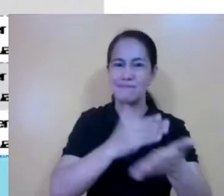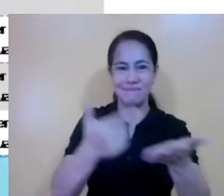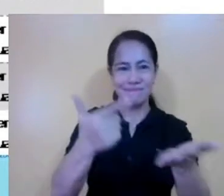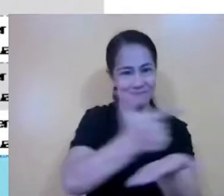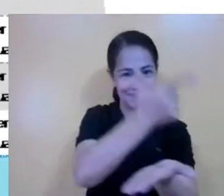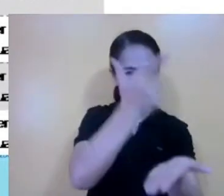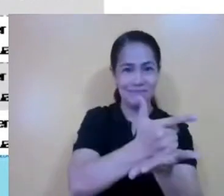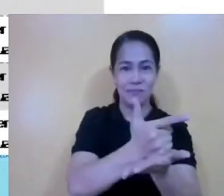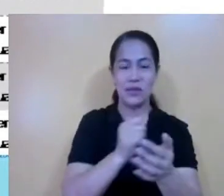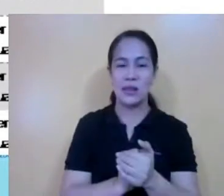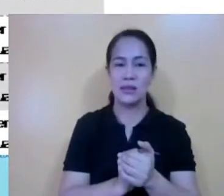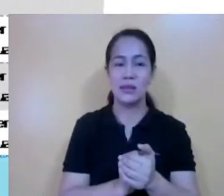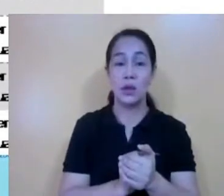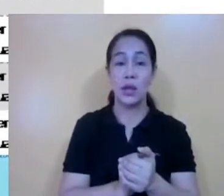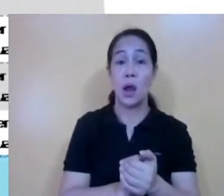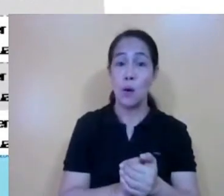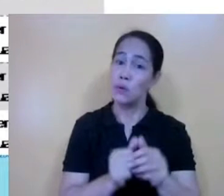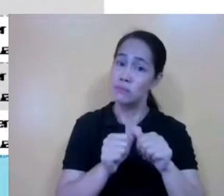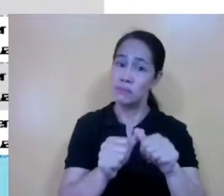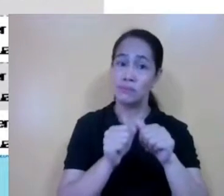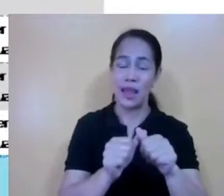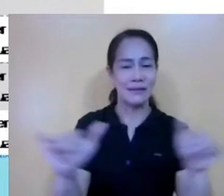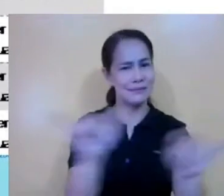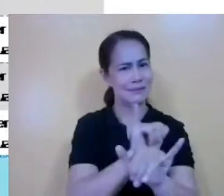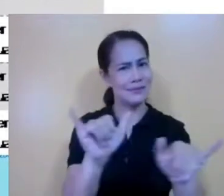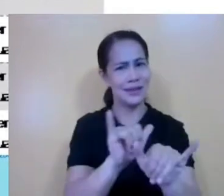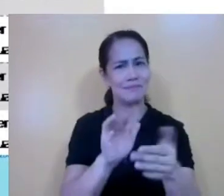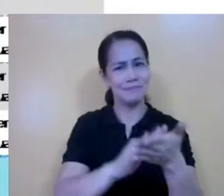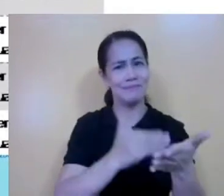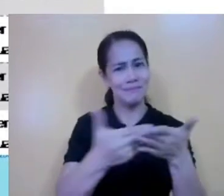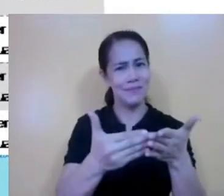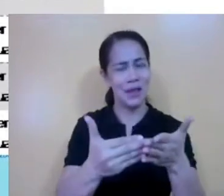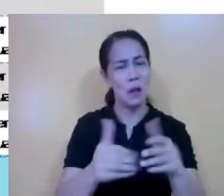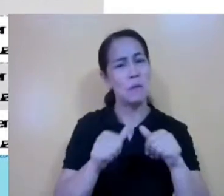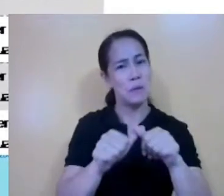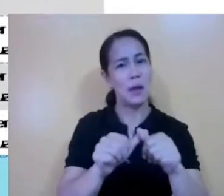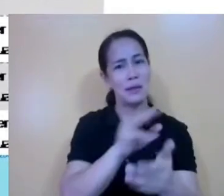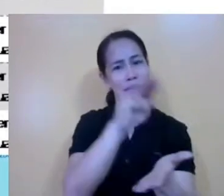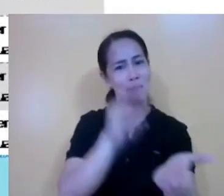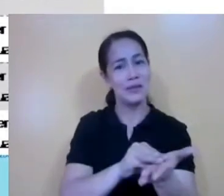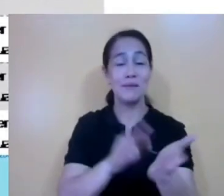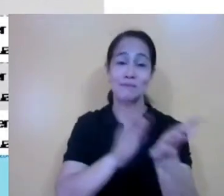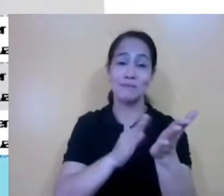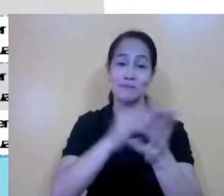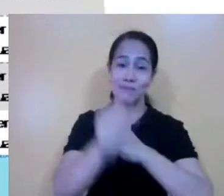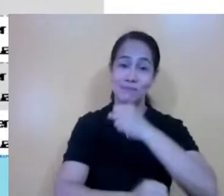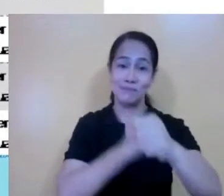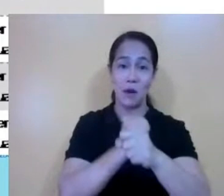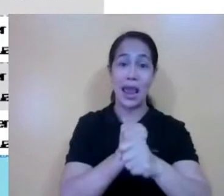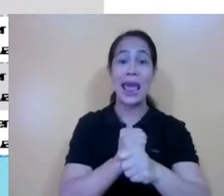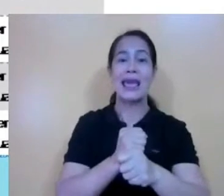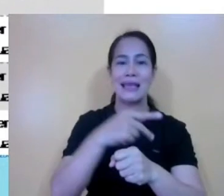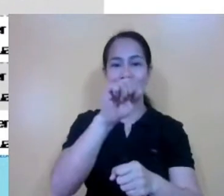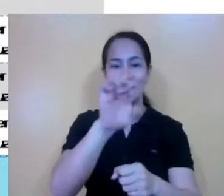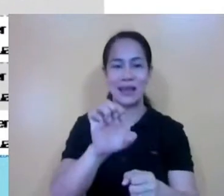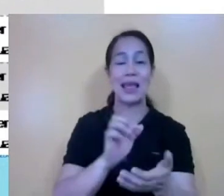we retain that same schedule since we are still in the middle of the school year. And for phase 4, the performance rewarding and